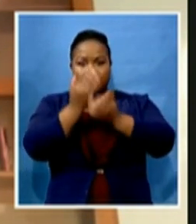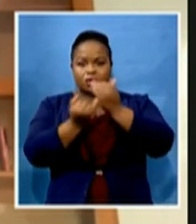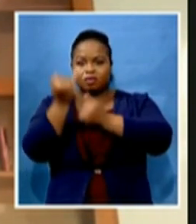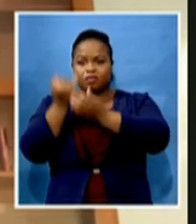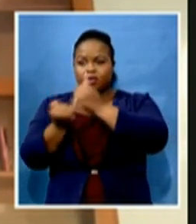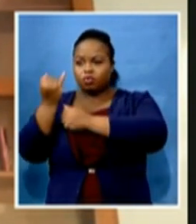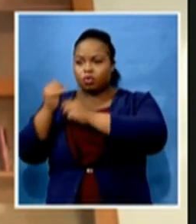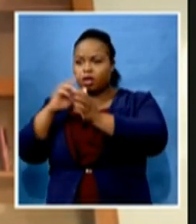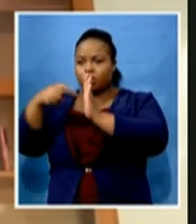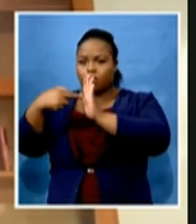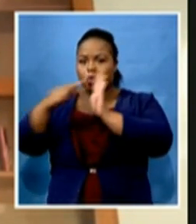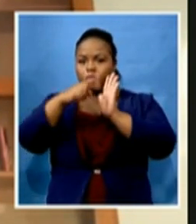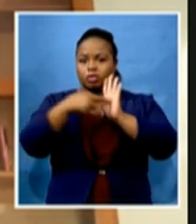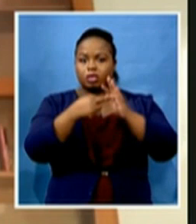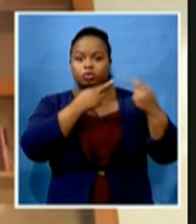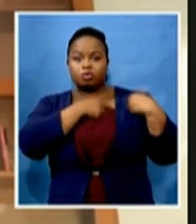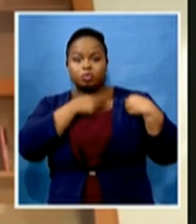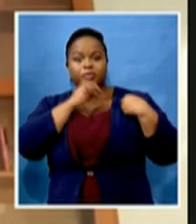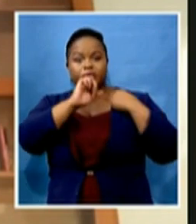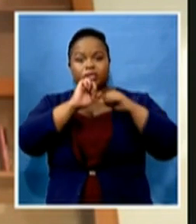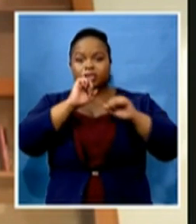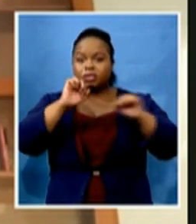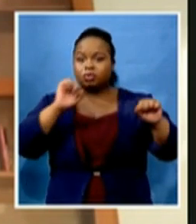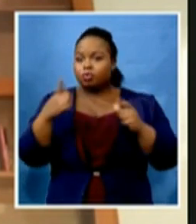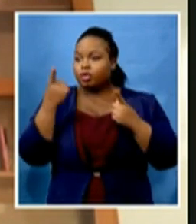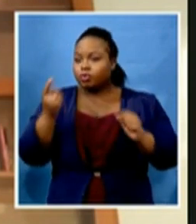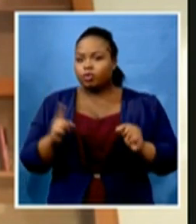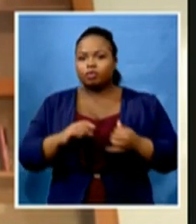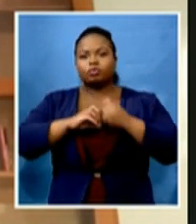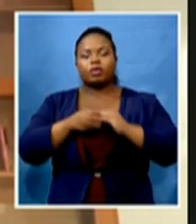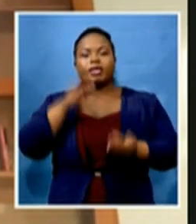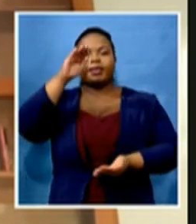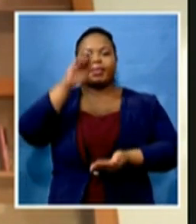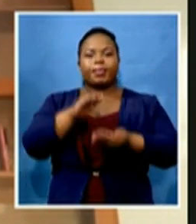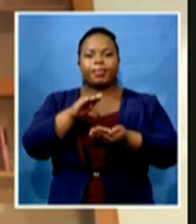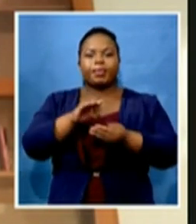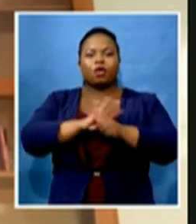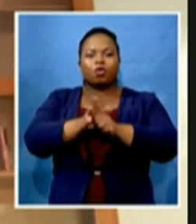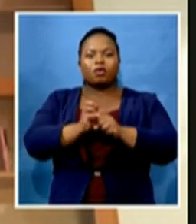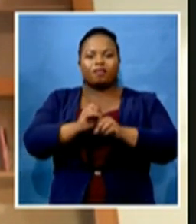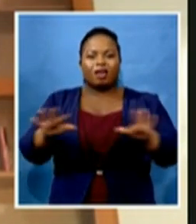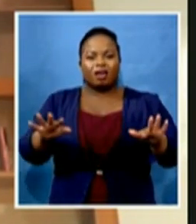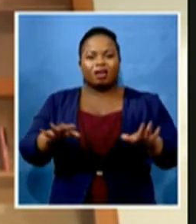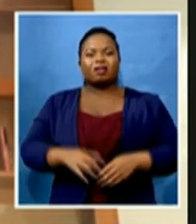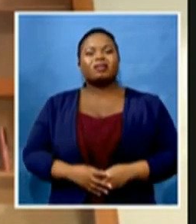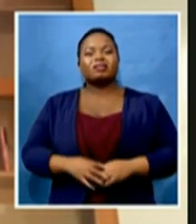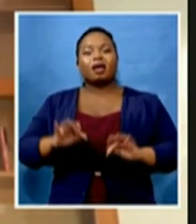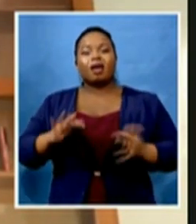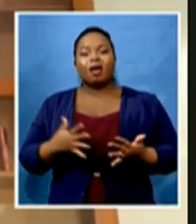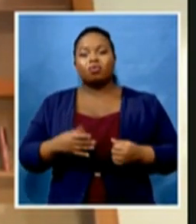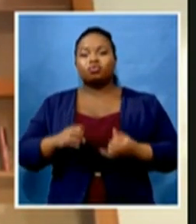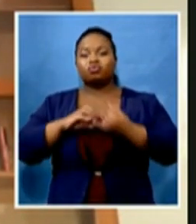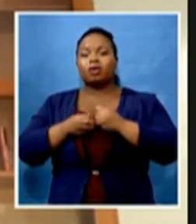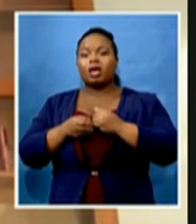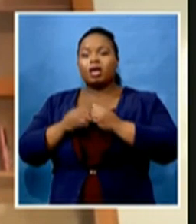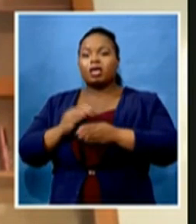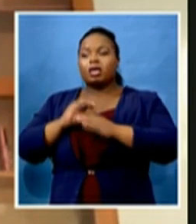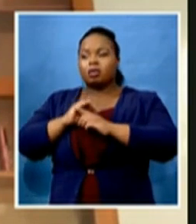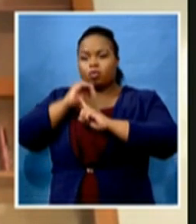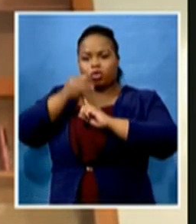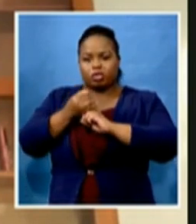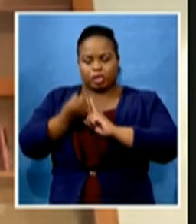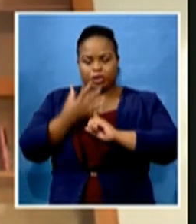the spread of the infection, either not passing it on to the next person or avoiding it getting onto yourselves.